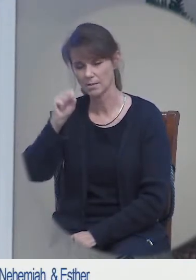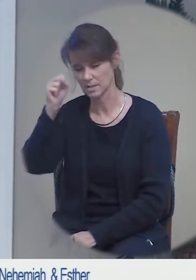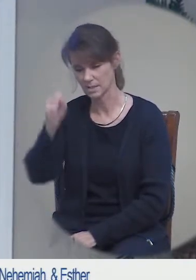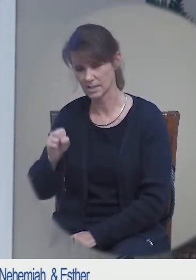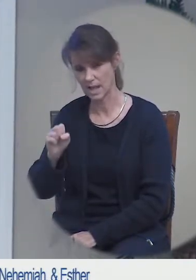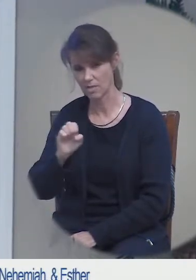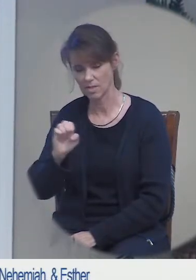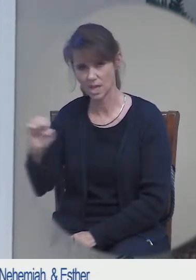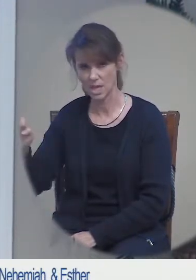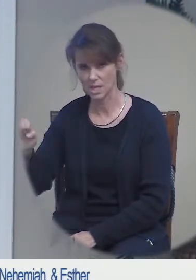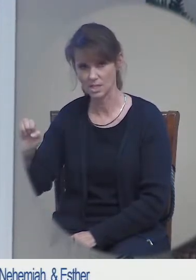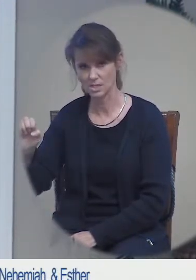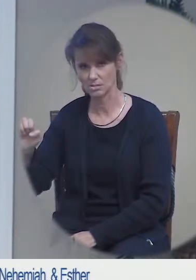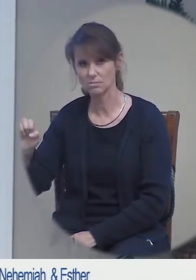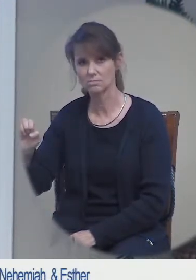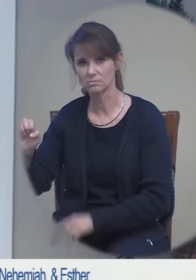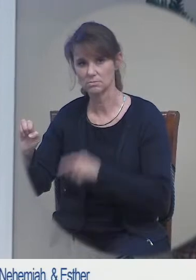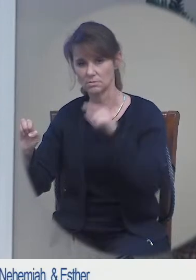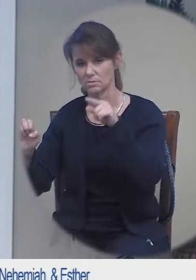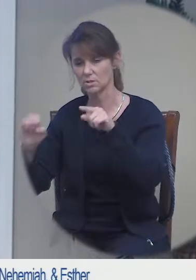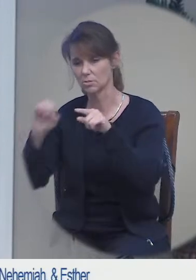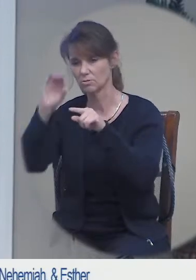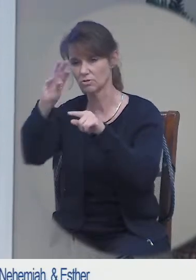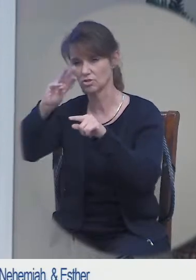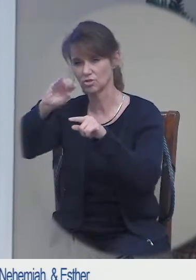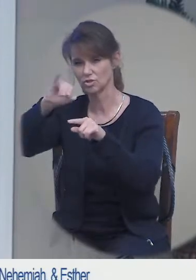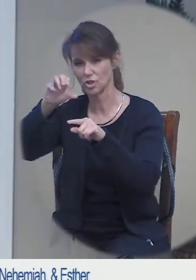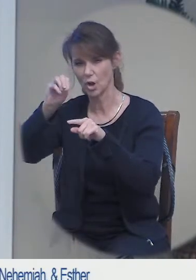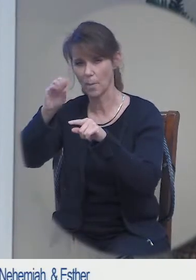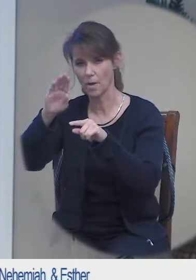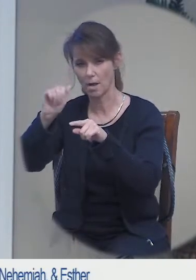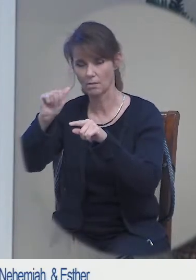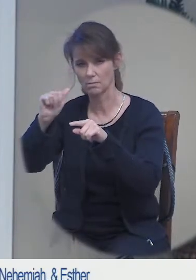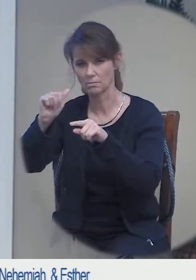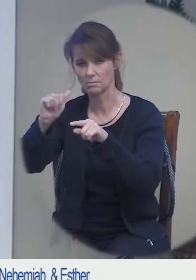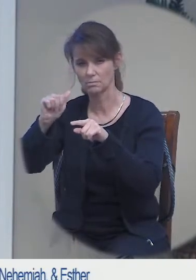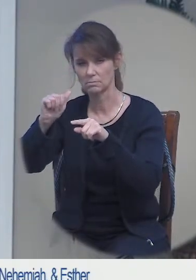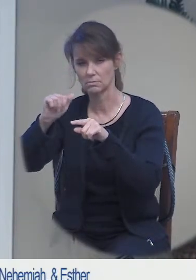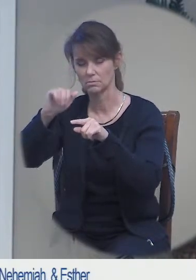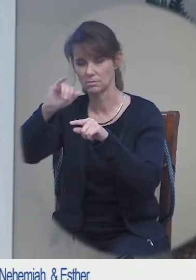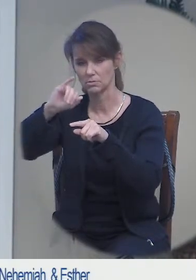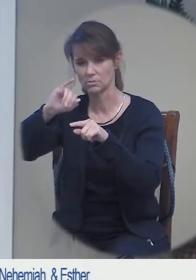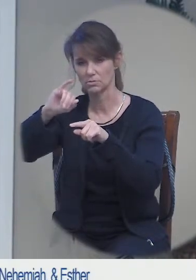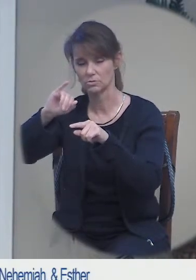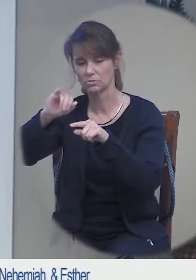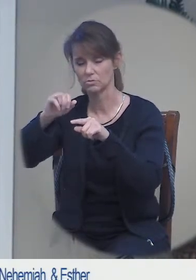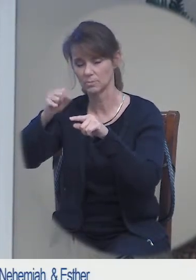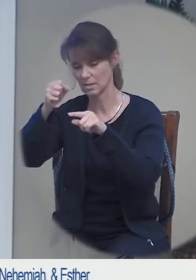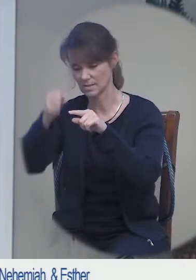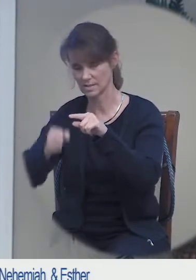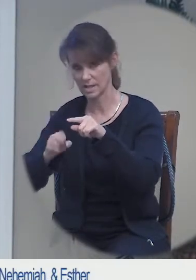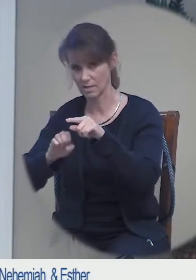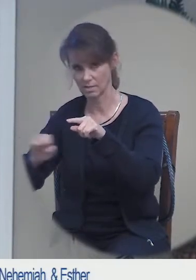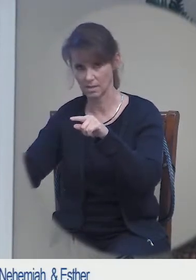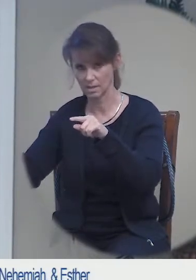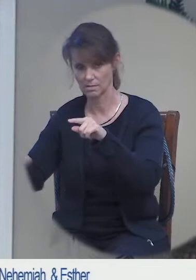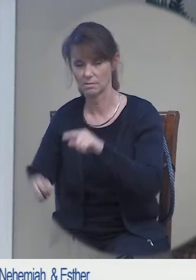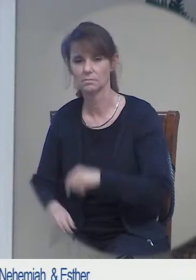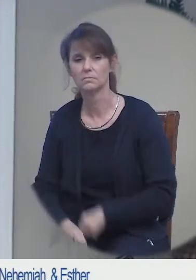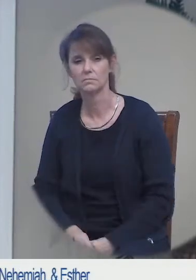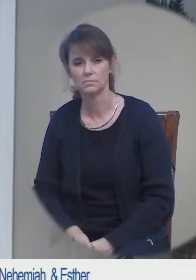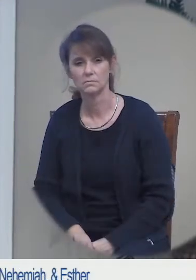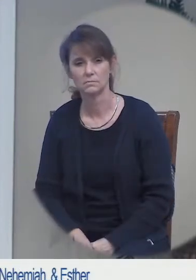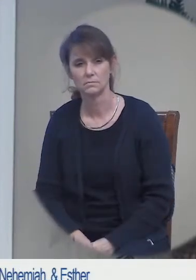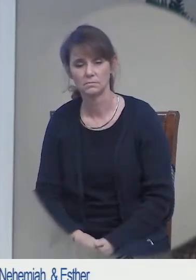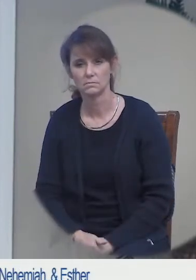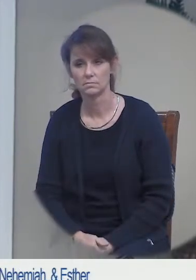Joppa. It's kind of between the border of Samaria and Judah. So apparently there were Jews living in that part of the country, but it's